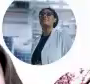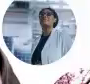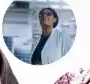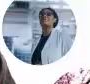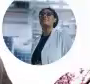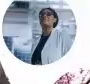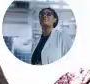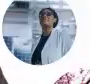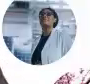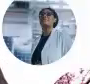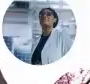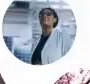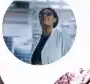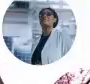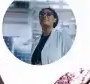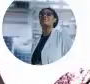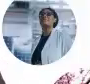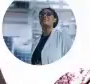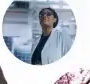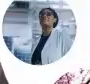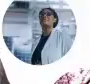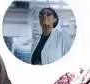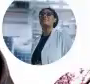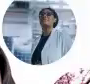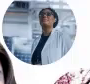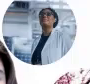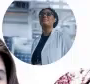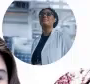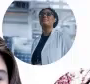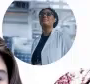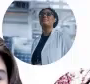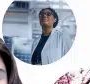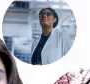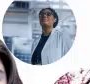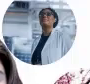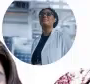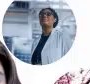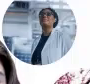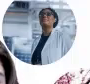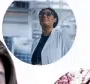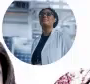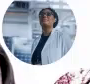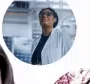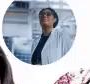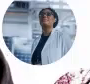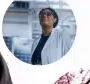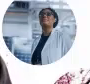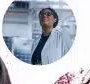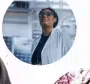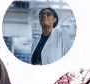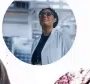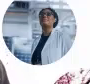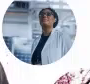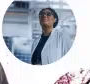Thank you so much, Elena, Amanda, and Joe. We really appreciate your partnership in this very large effort